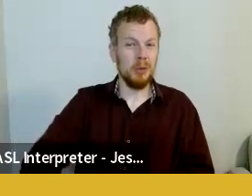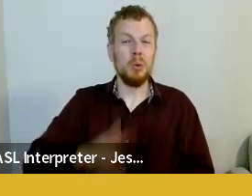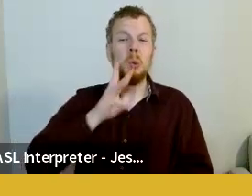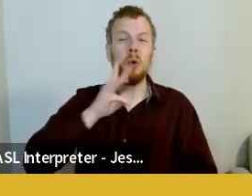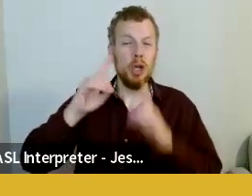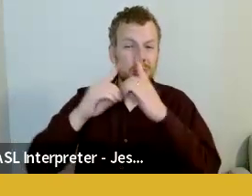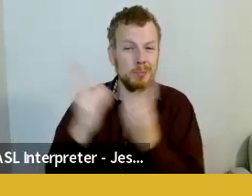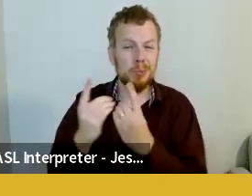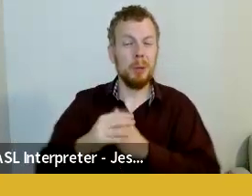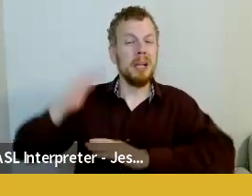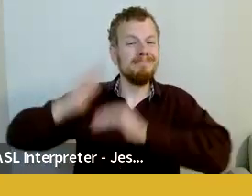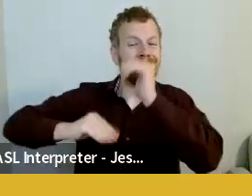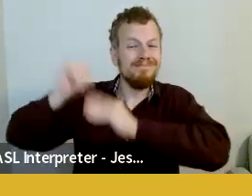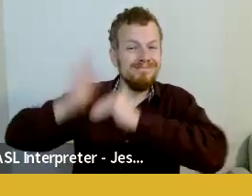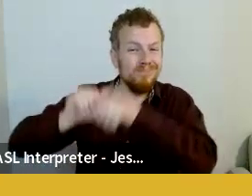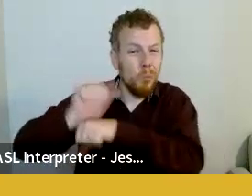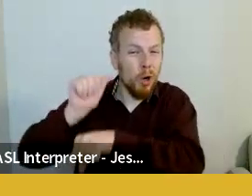department, construction workers,